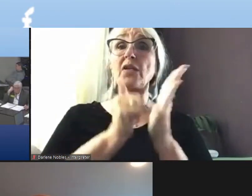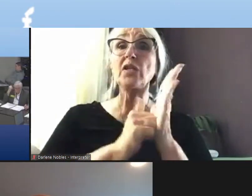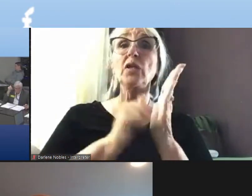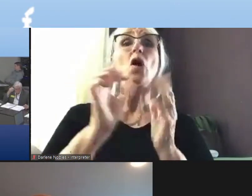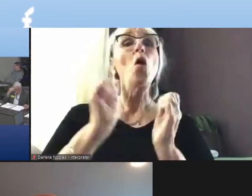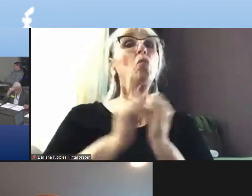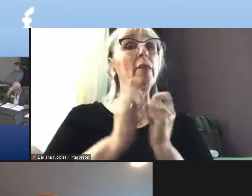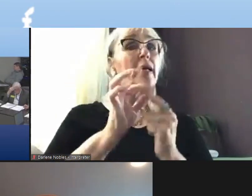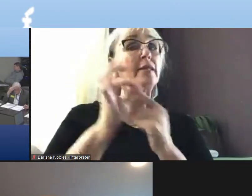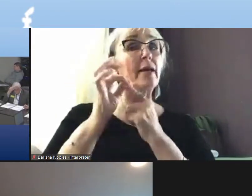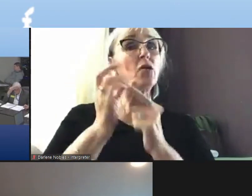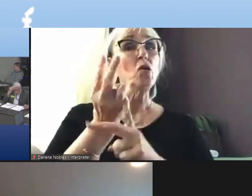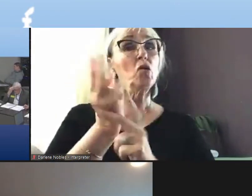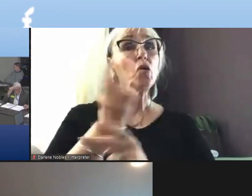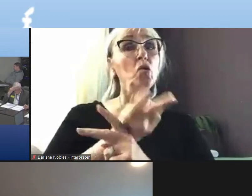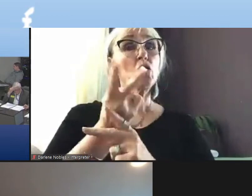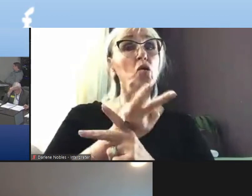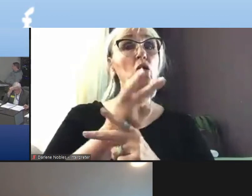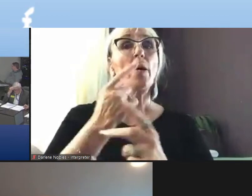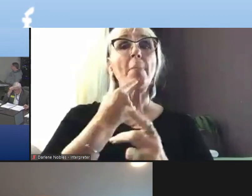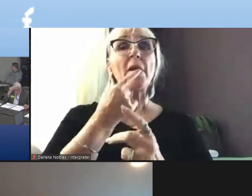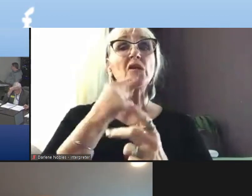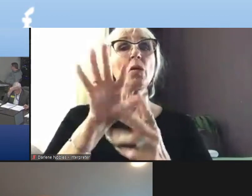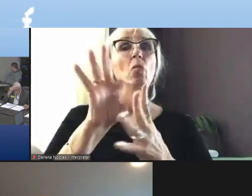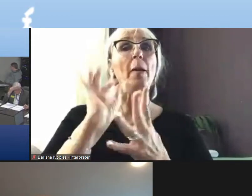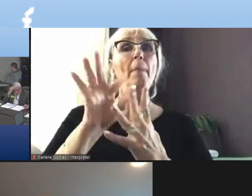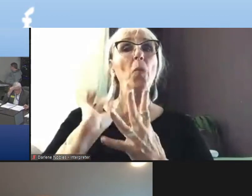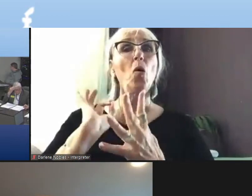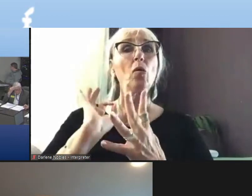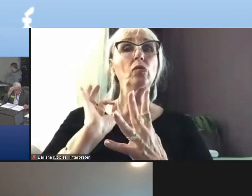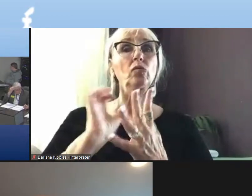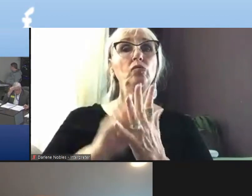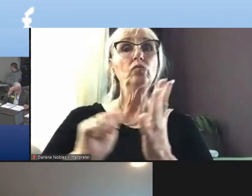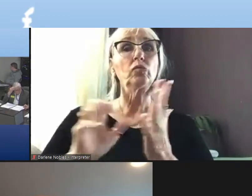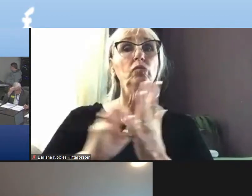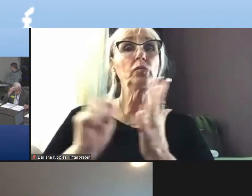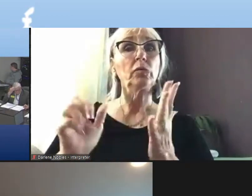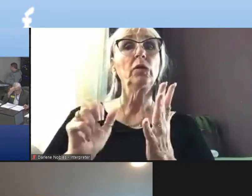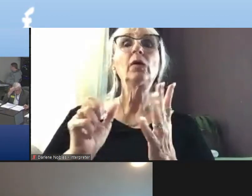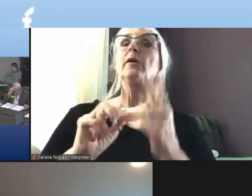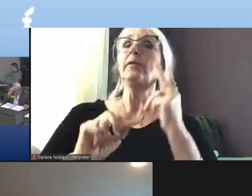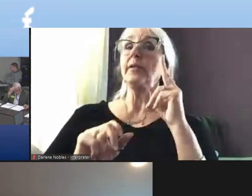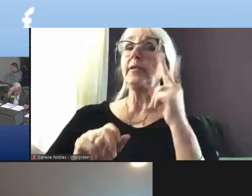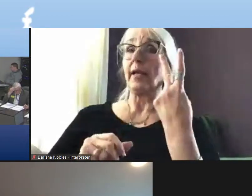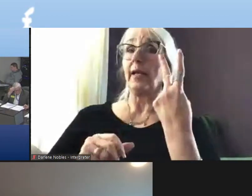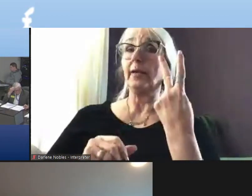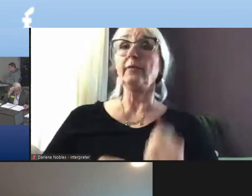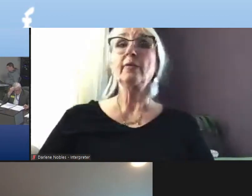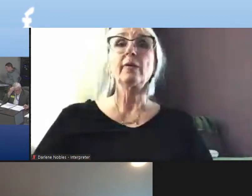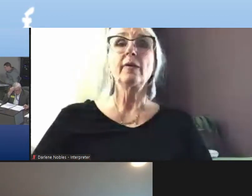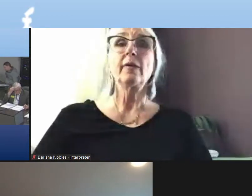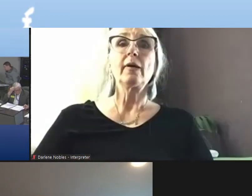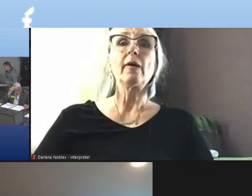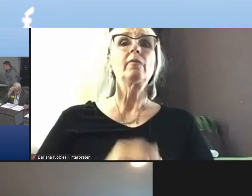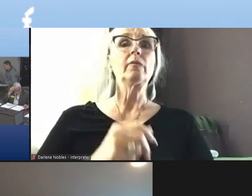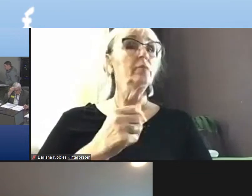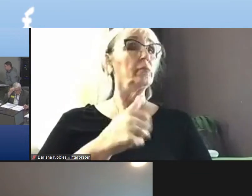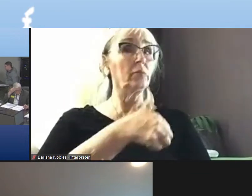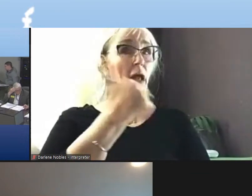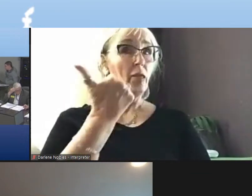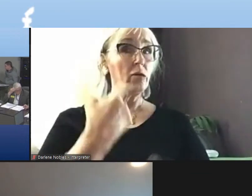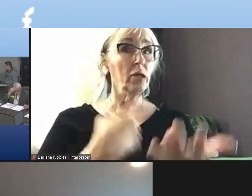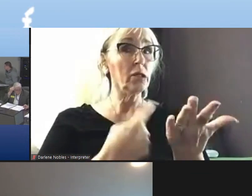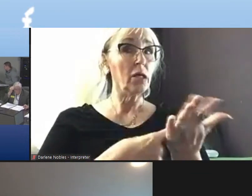two previously mentioned pulls? So move. Second. All right, I have a motion and a second. Any other discussion? No